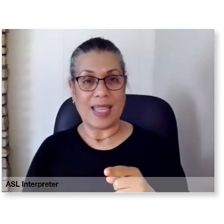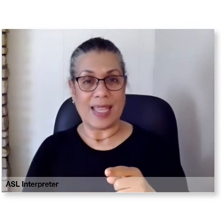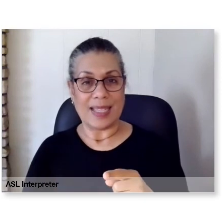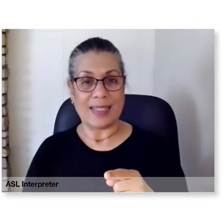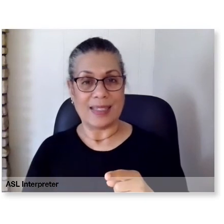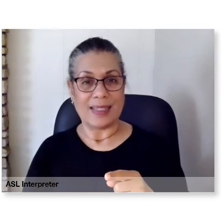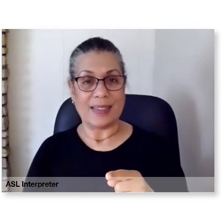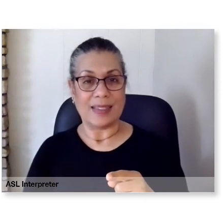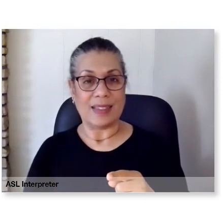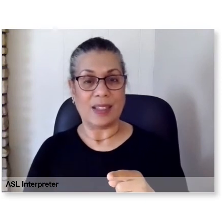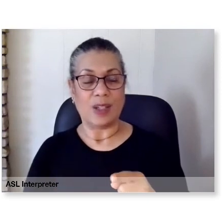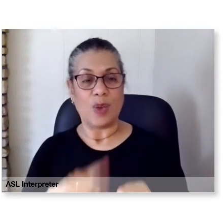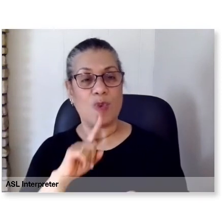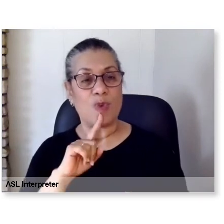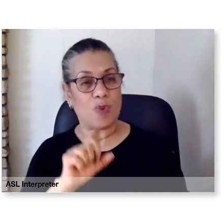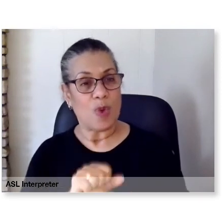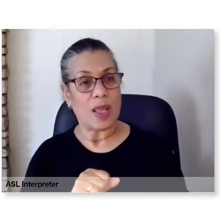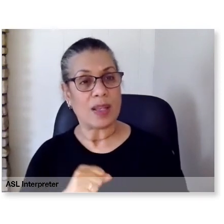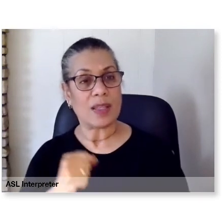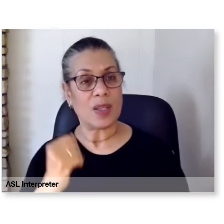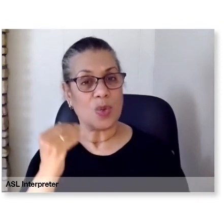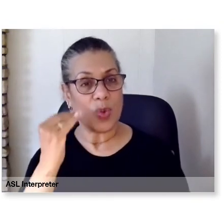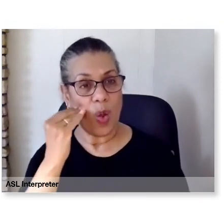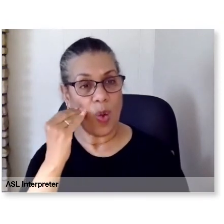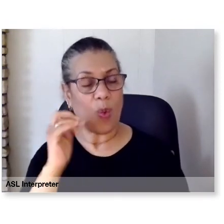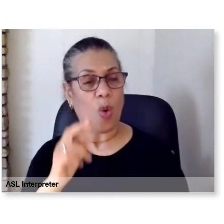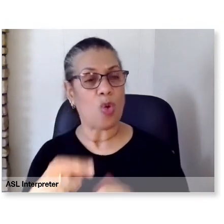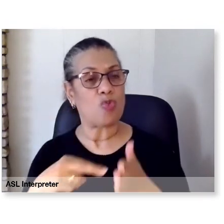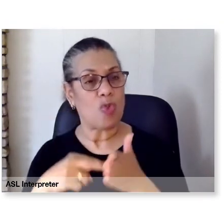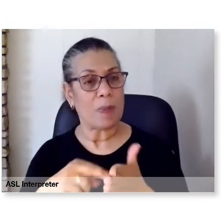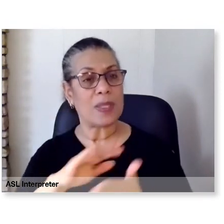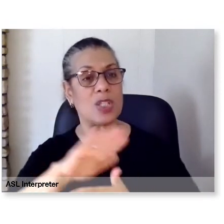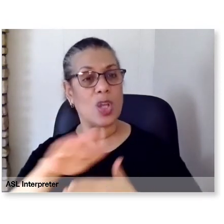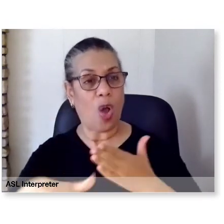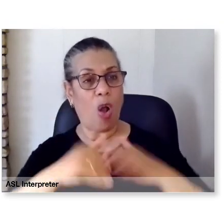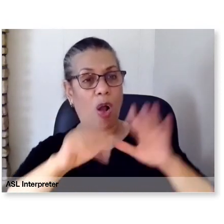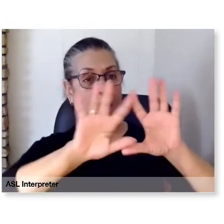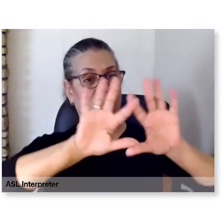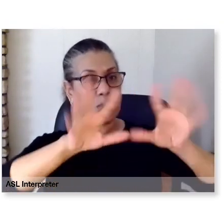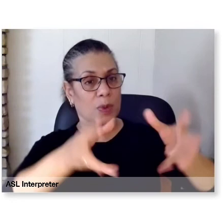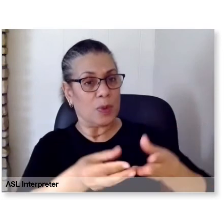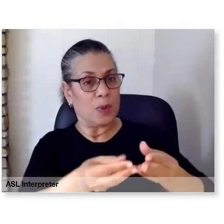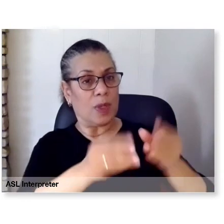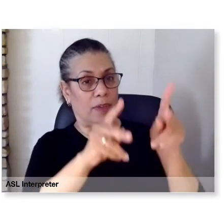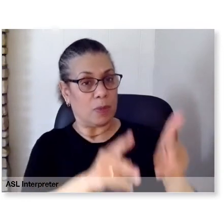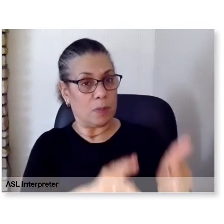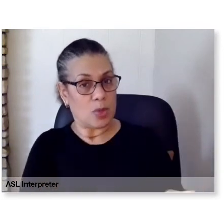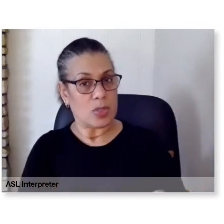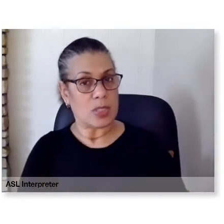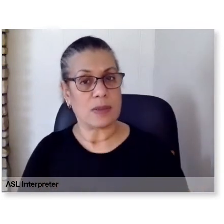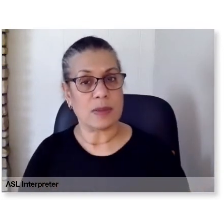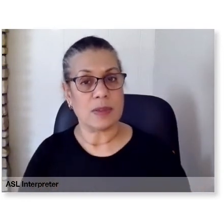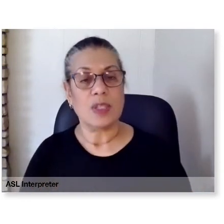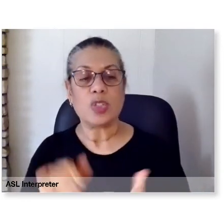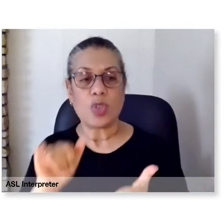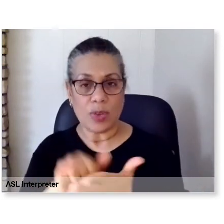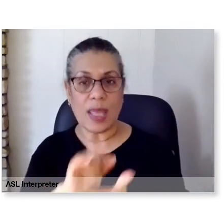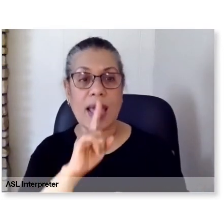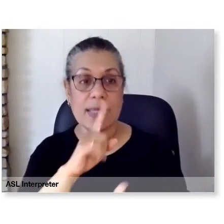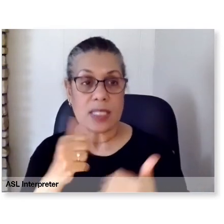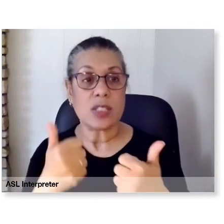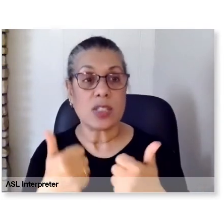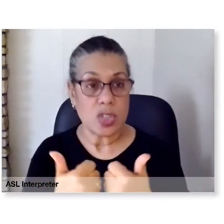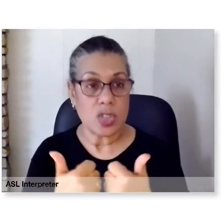fully either know or represent all those things. And that's why I think we end up with some of these challenges. So